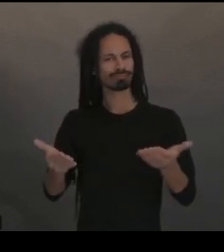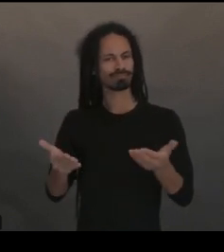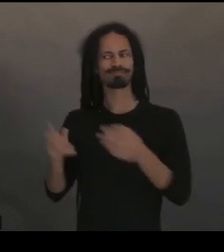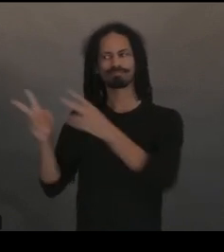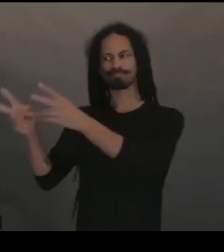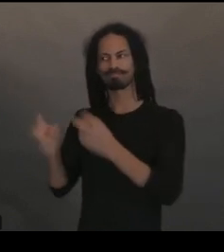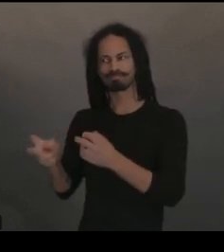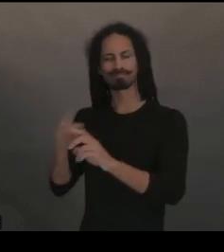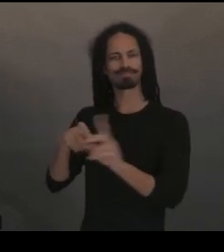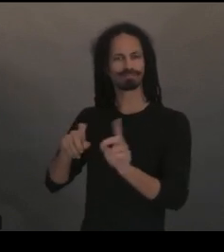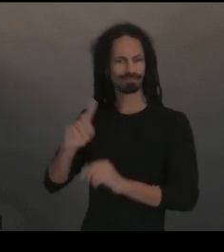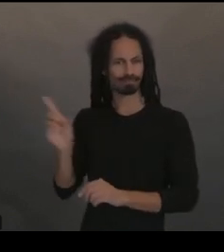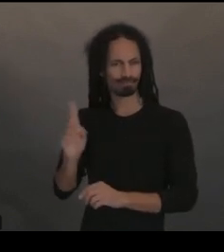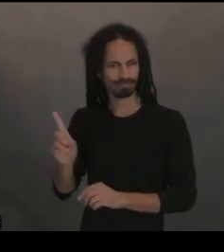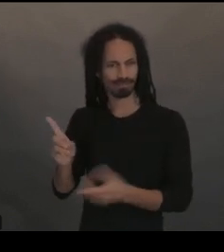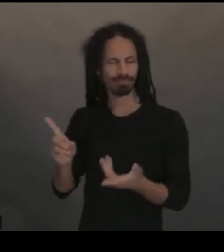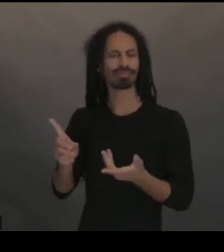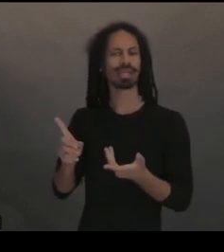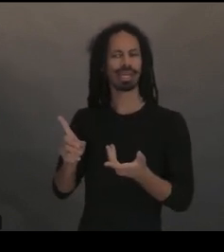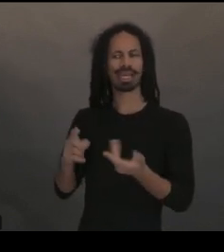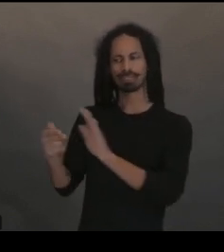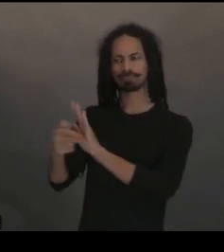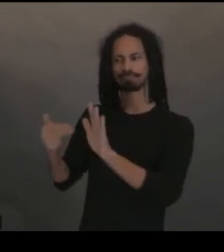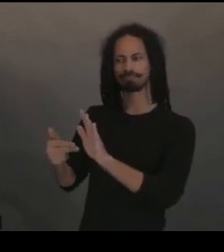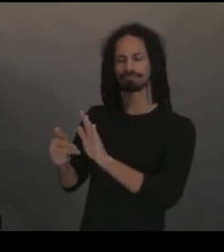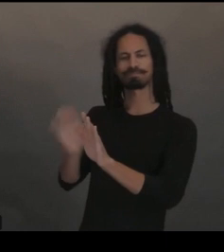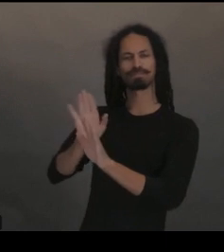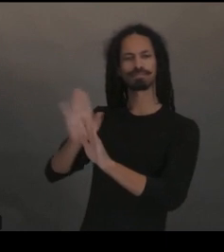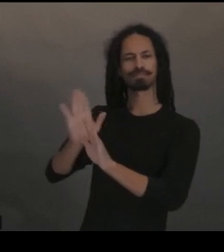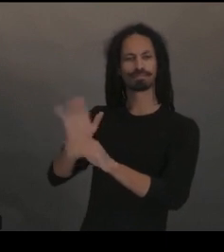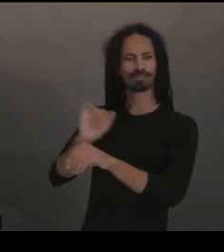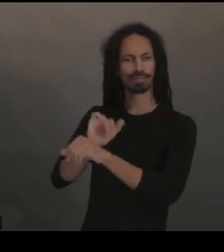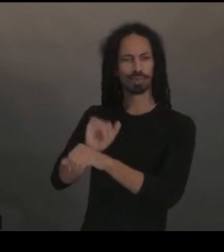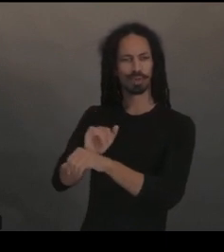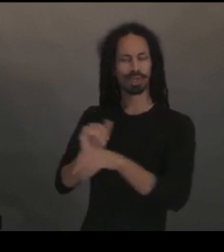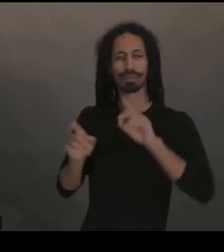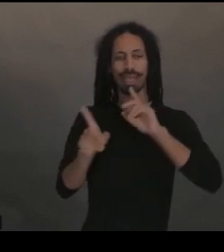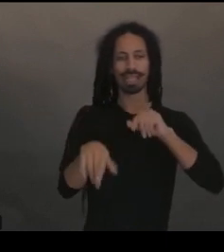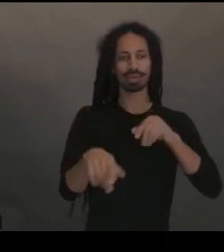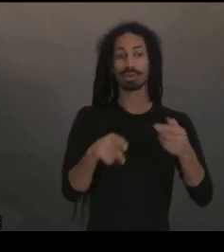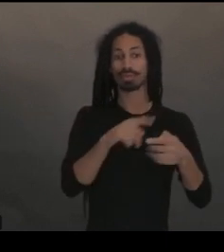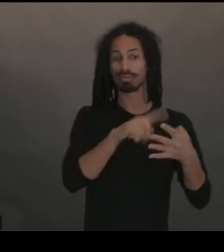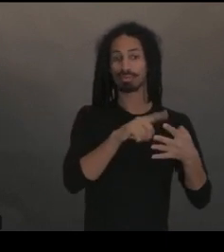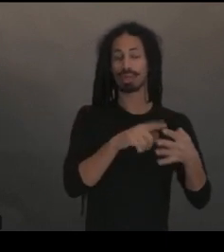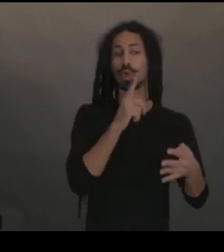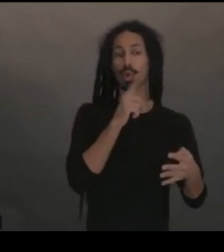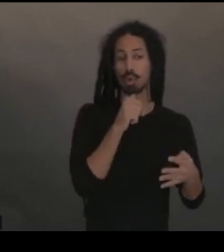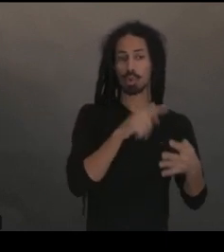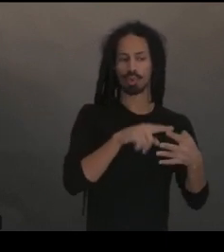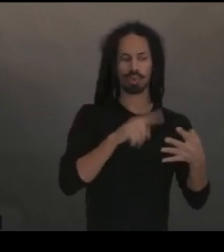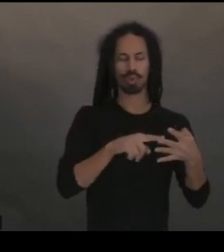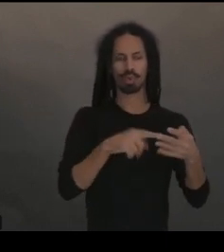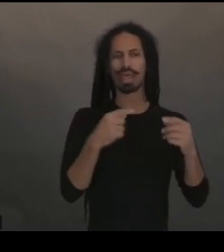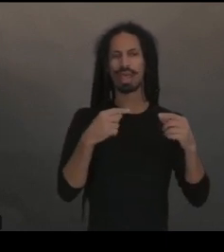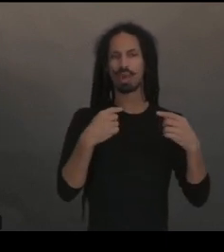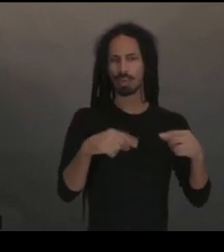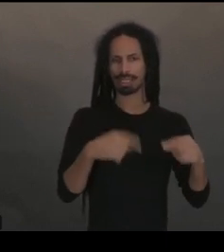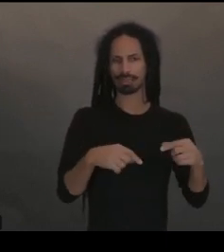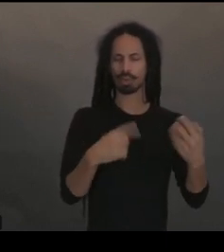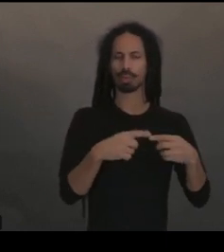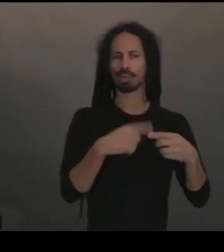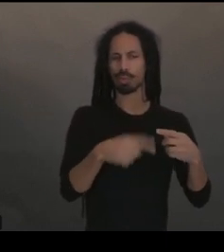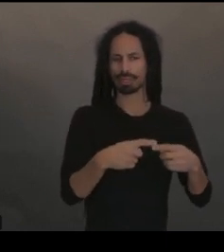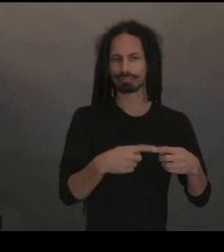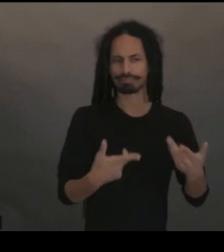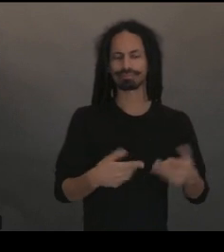reader to the appropriate reference list entry by answering the who and the when. When citing a direct